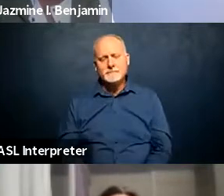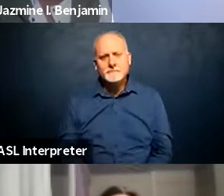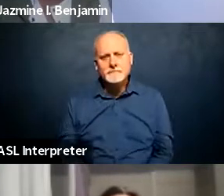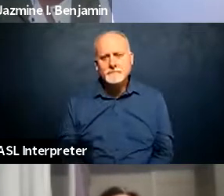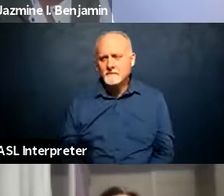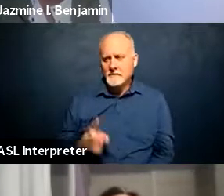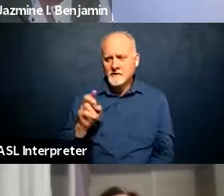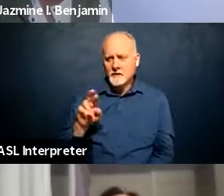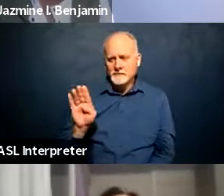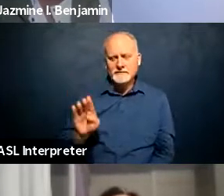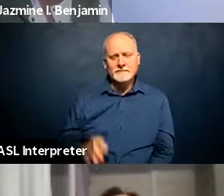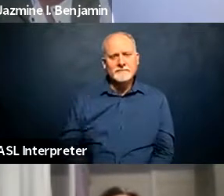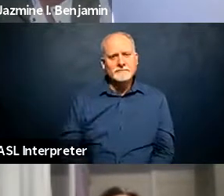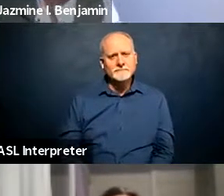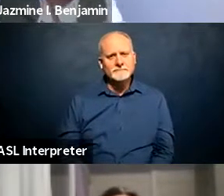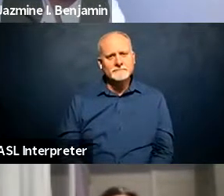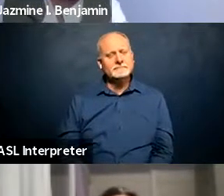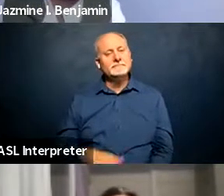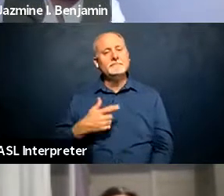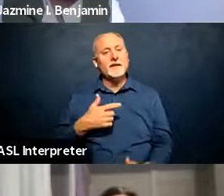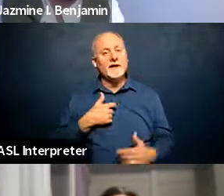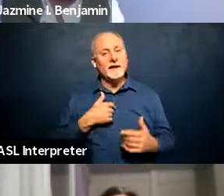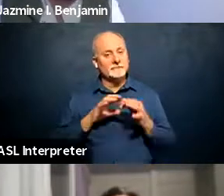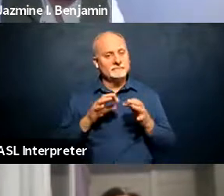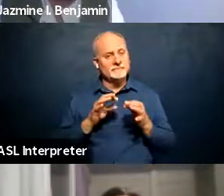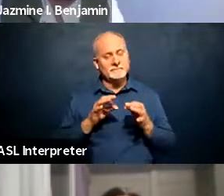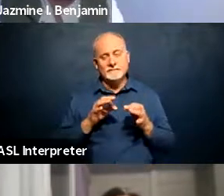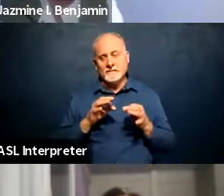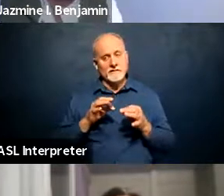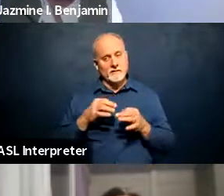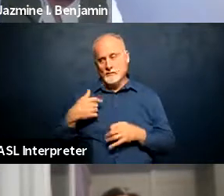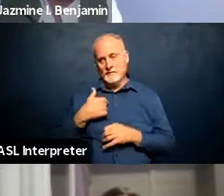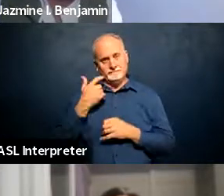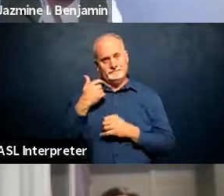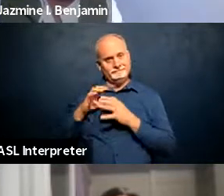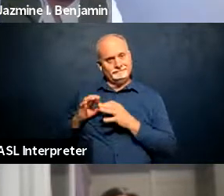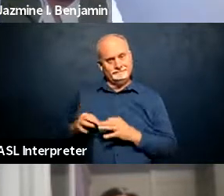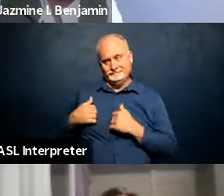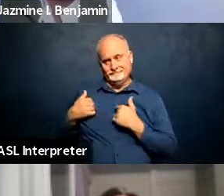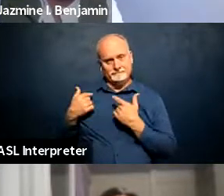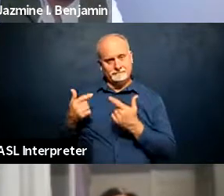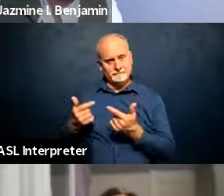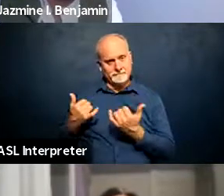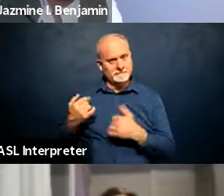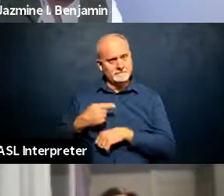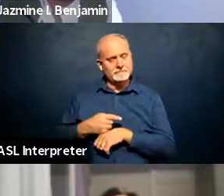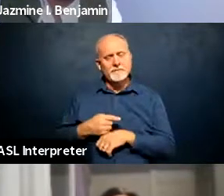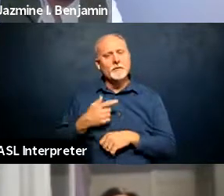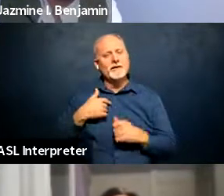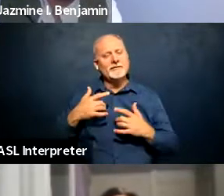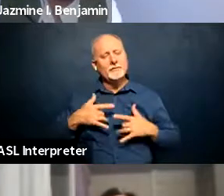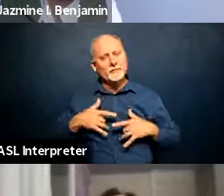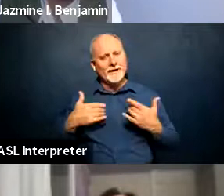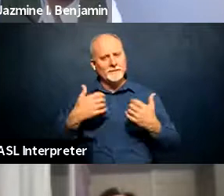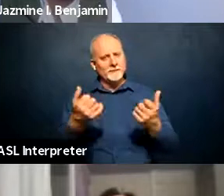Dr. Benoit. Sure. So I just want to say, I think you hear from what we've talked about today that we are so glad to have you back